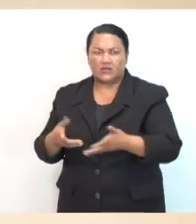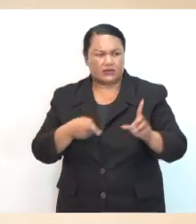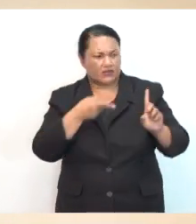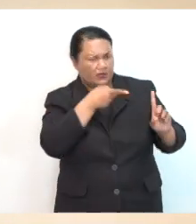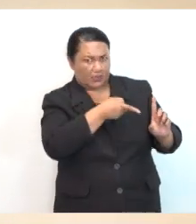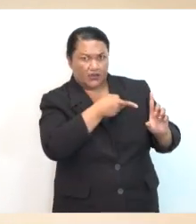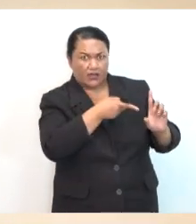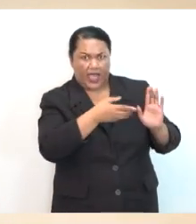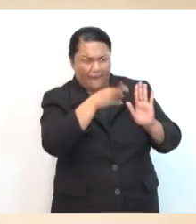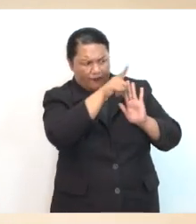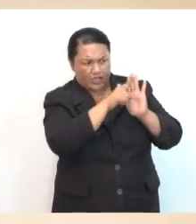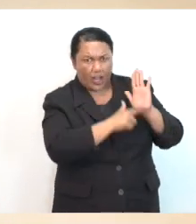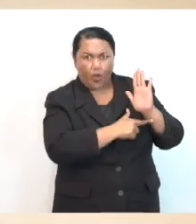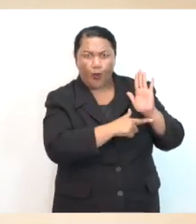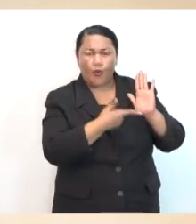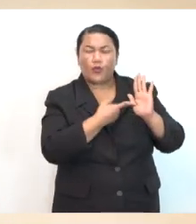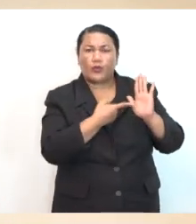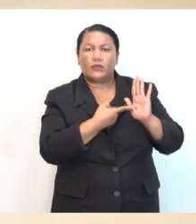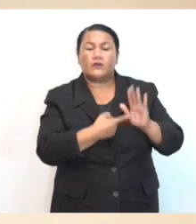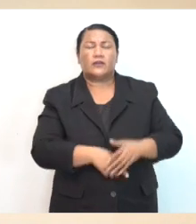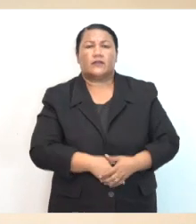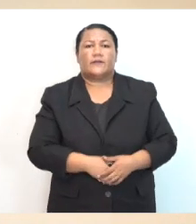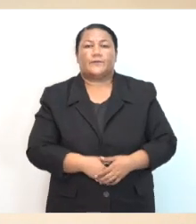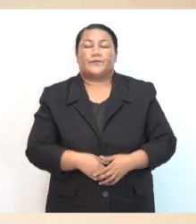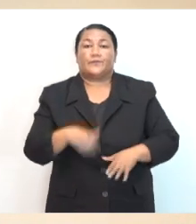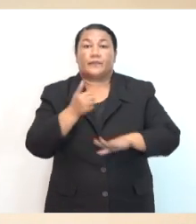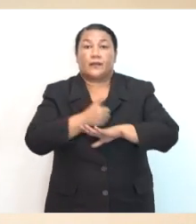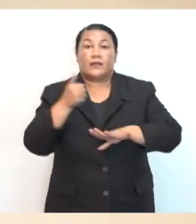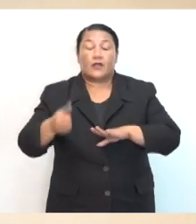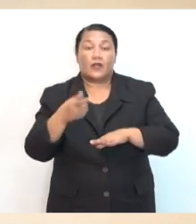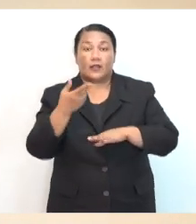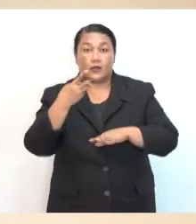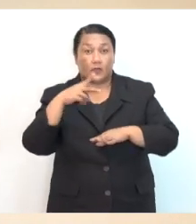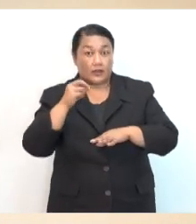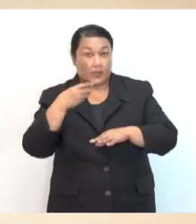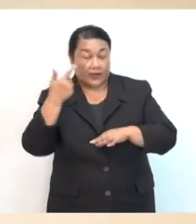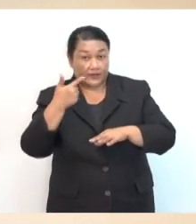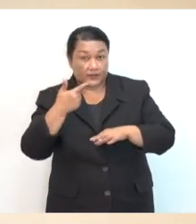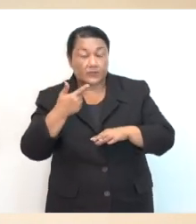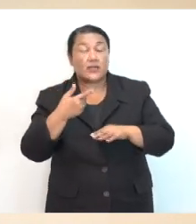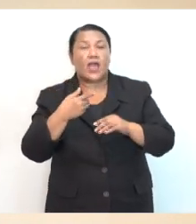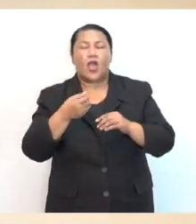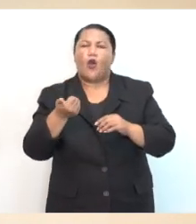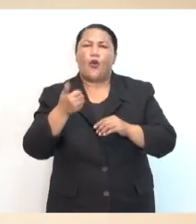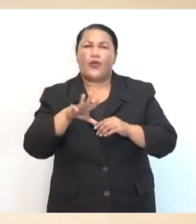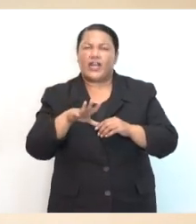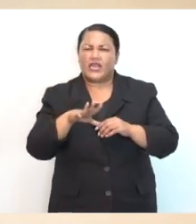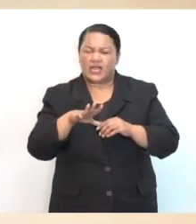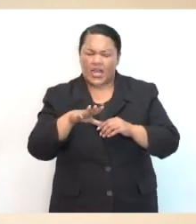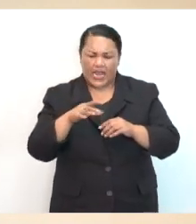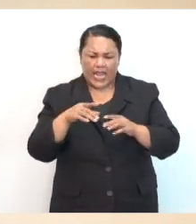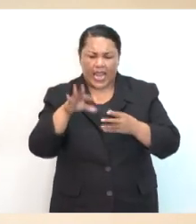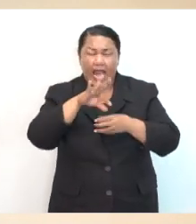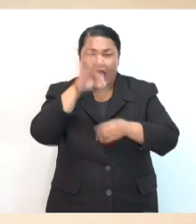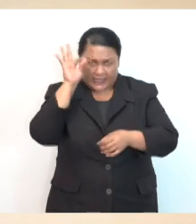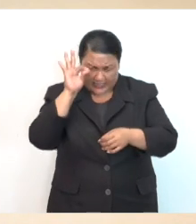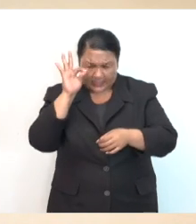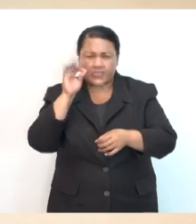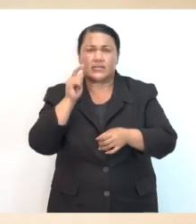powers, our executive governments since 1970 have been elected through the legislature. It is therefore clear that the Prime